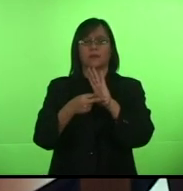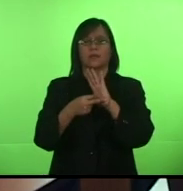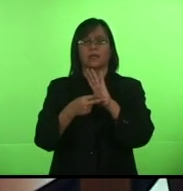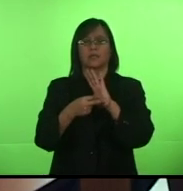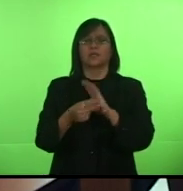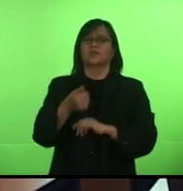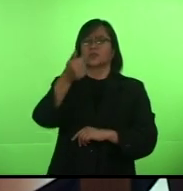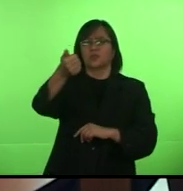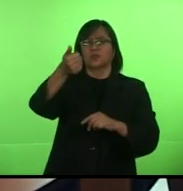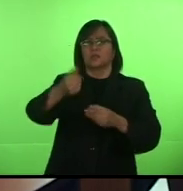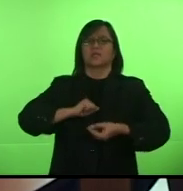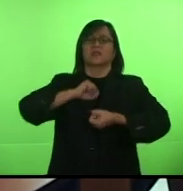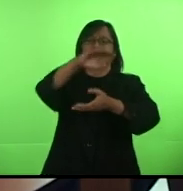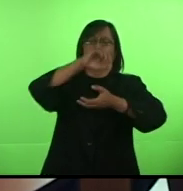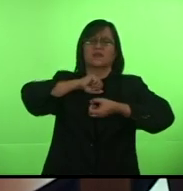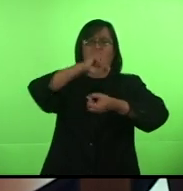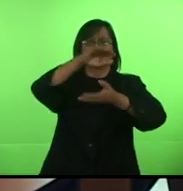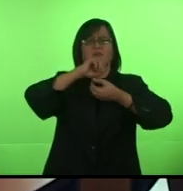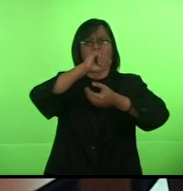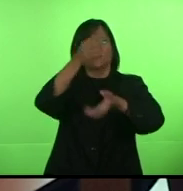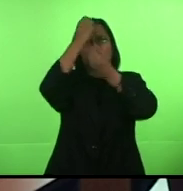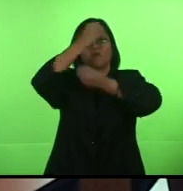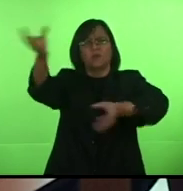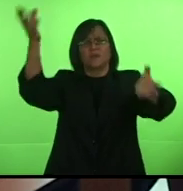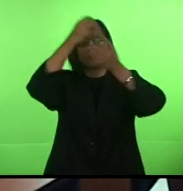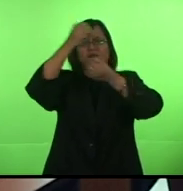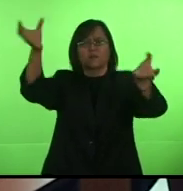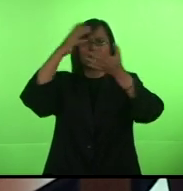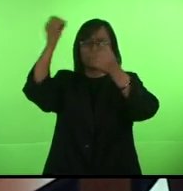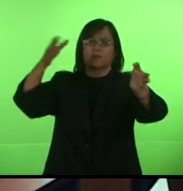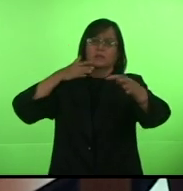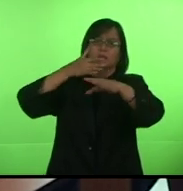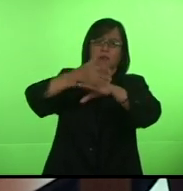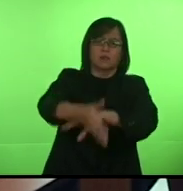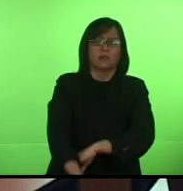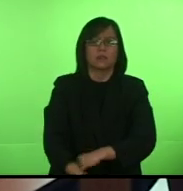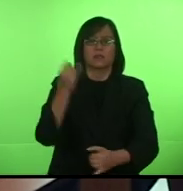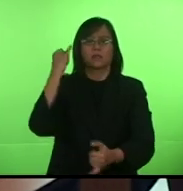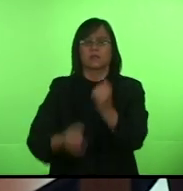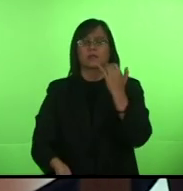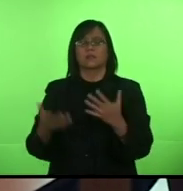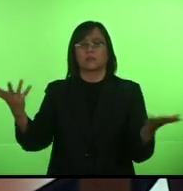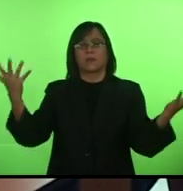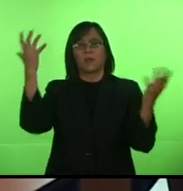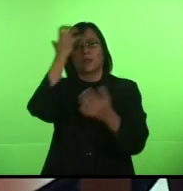much information till you feel overwhelmed and confused. Alright?